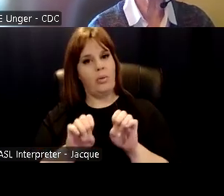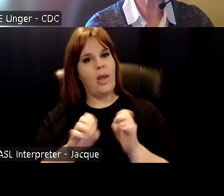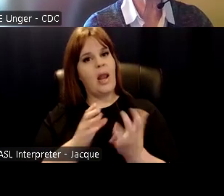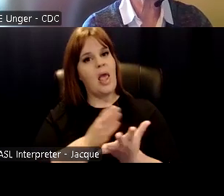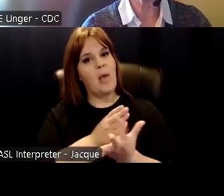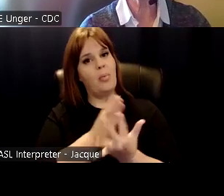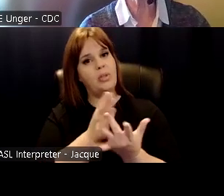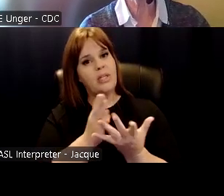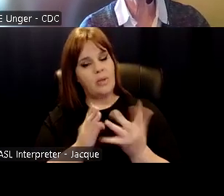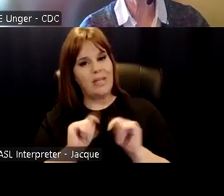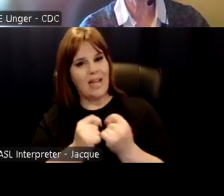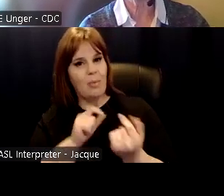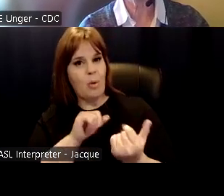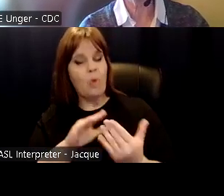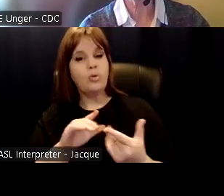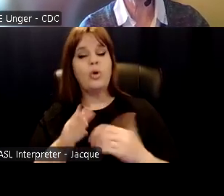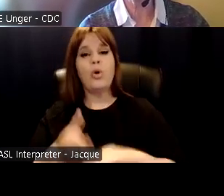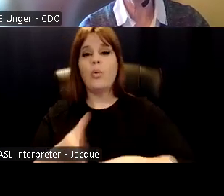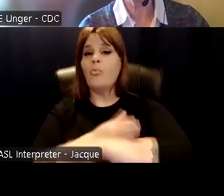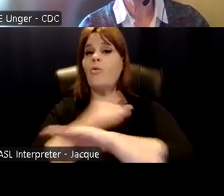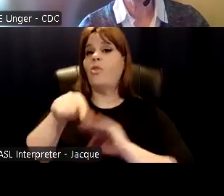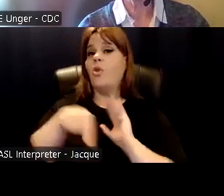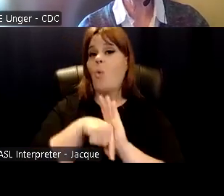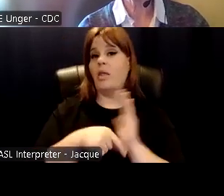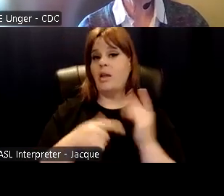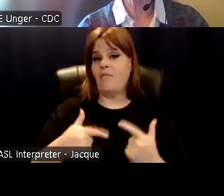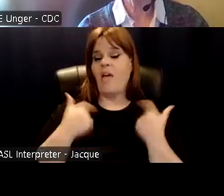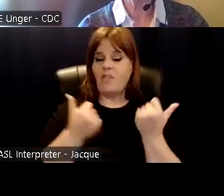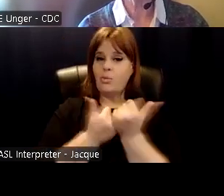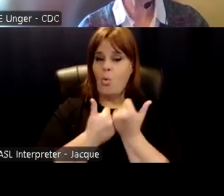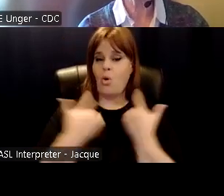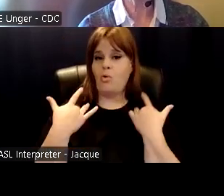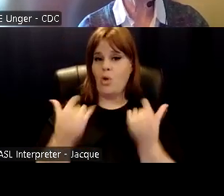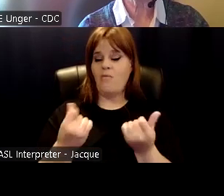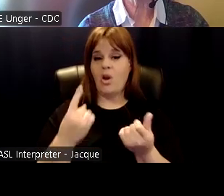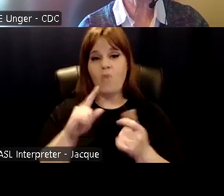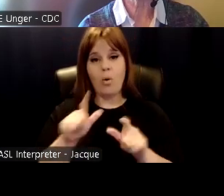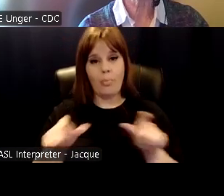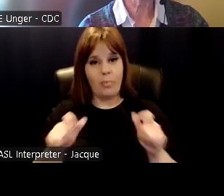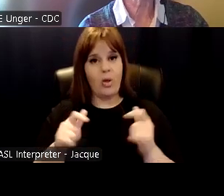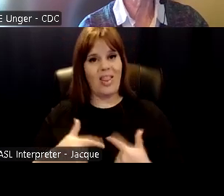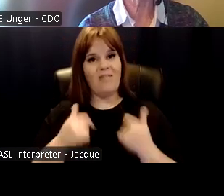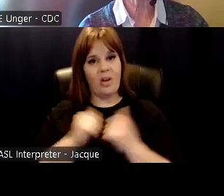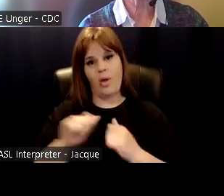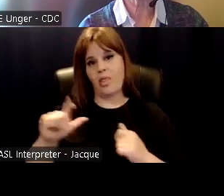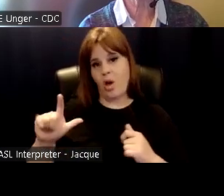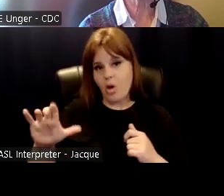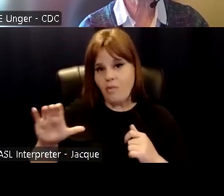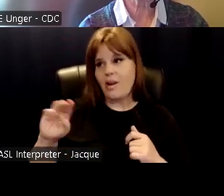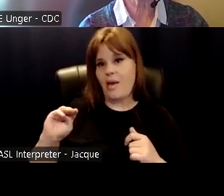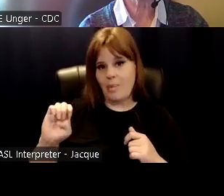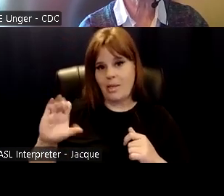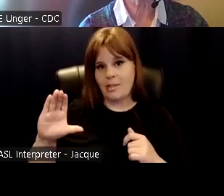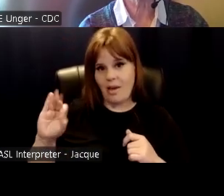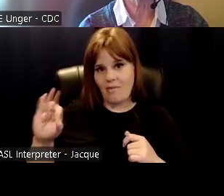to improve the quality of life and support recovery of people living with long COVID, ME/CFS, and related